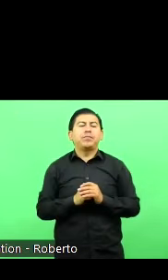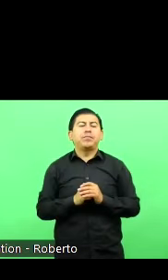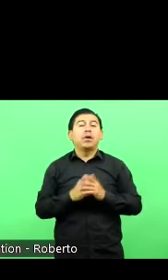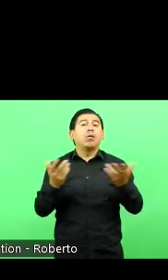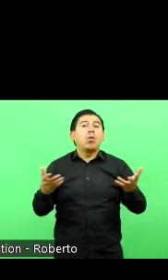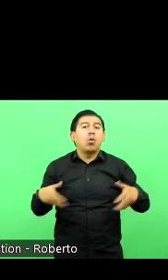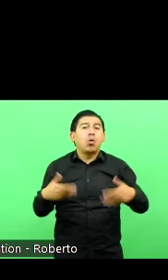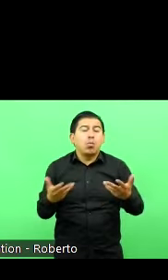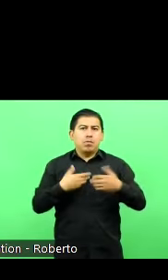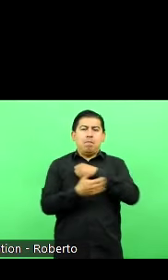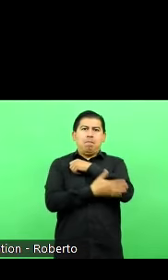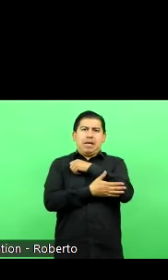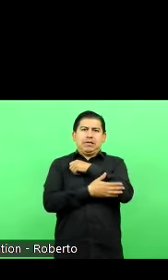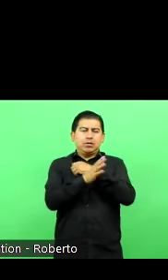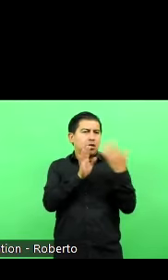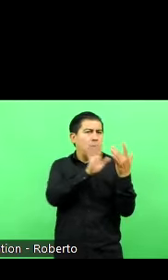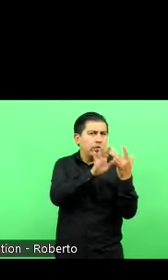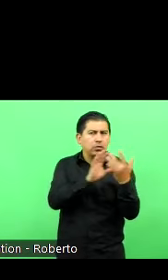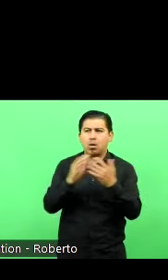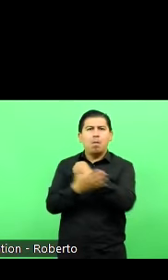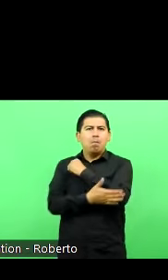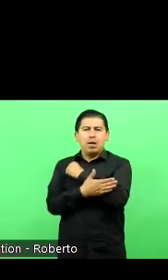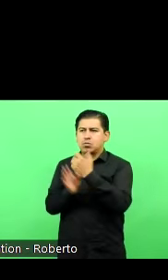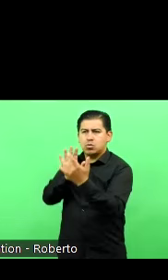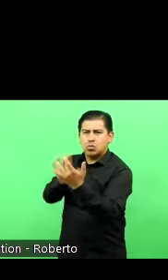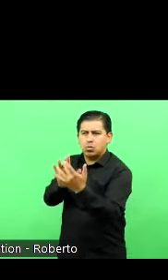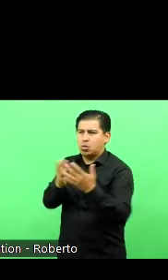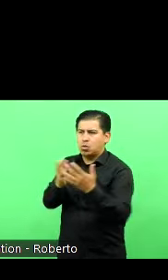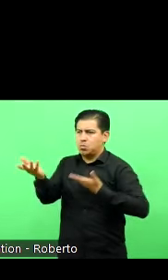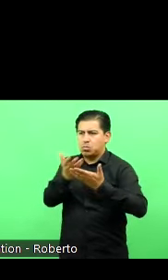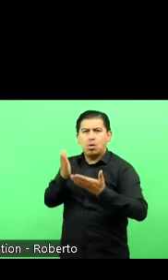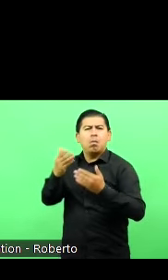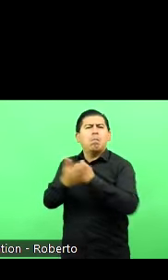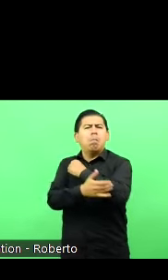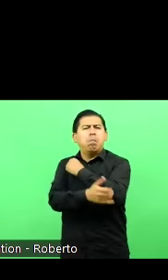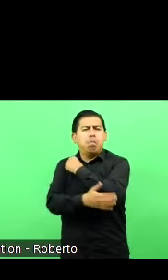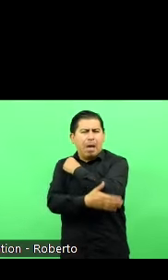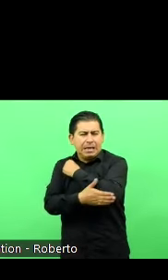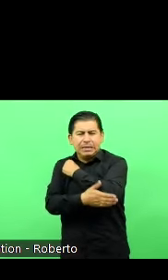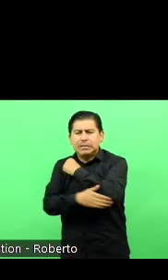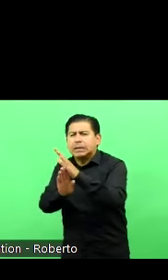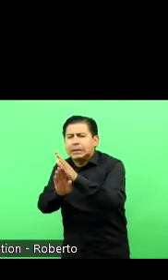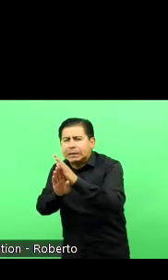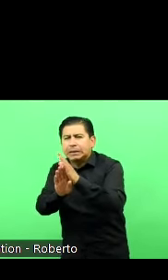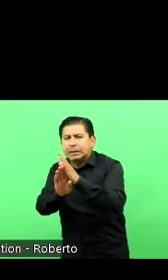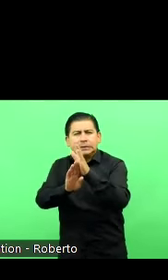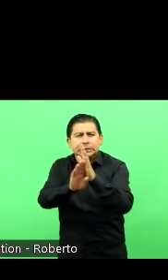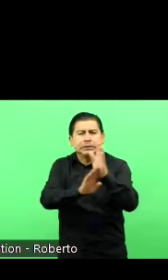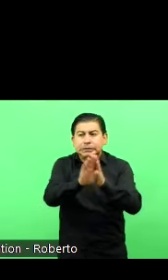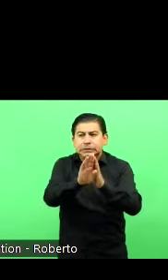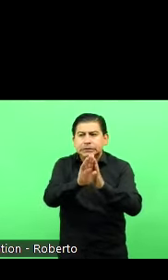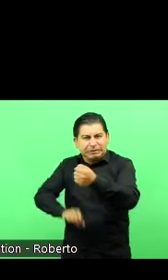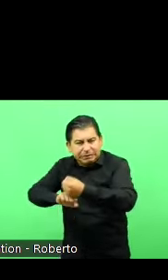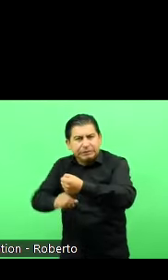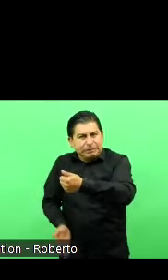efforts such as this joint training, co-creating and sharing Southern-driven solutions and knowledge, and managing South-South and